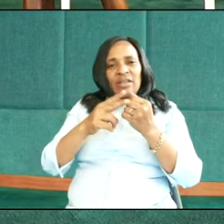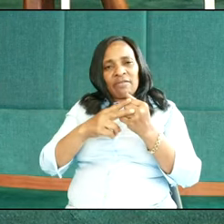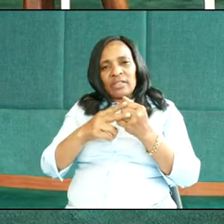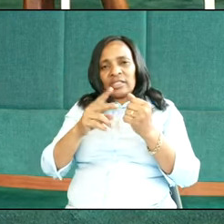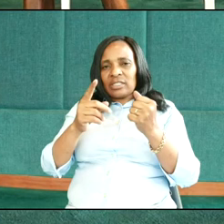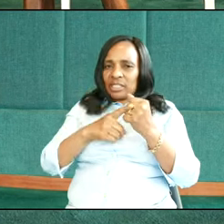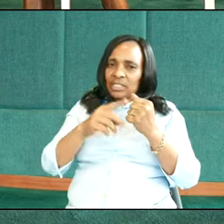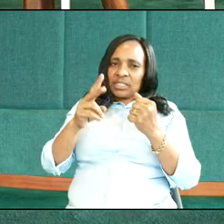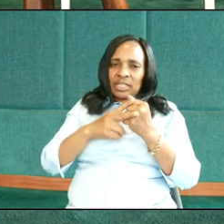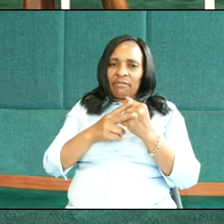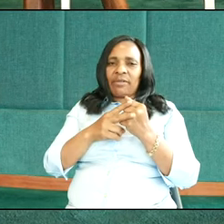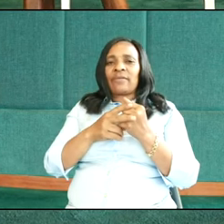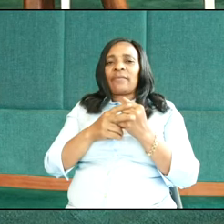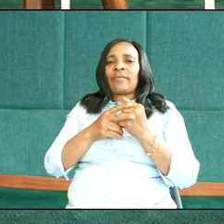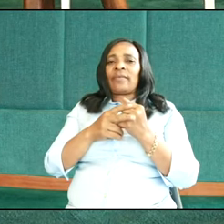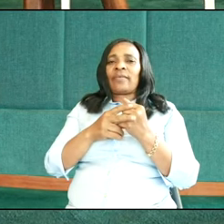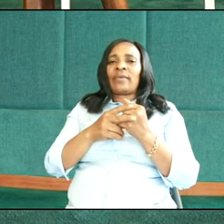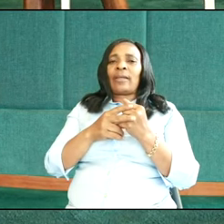just go to